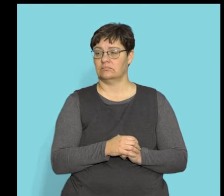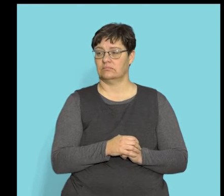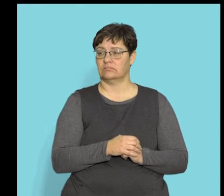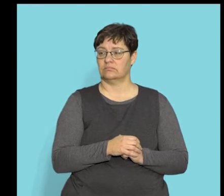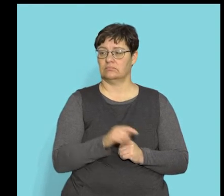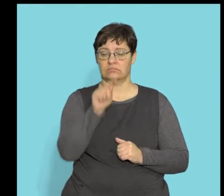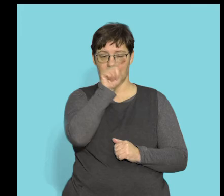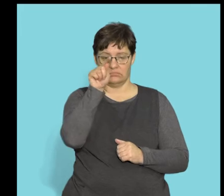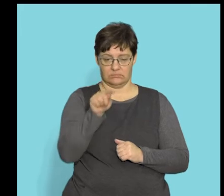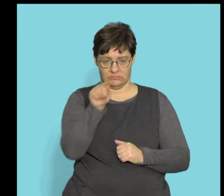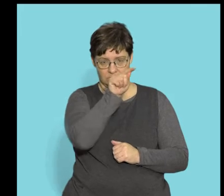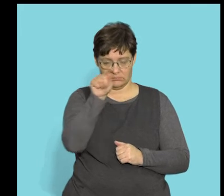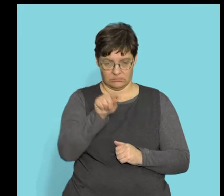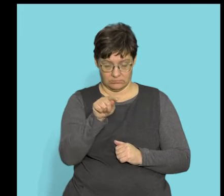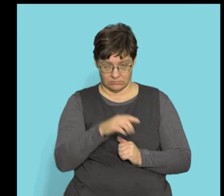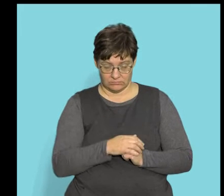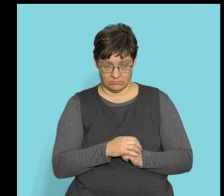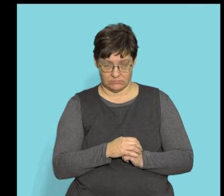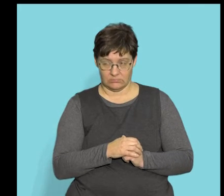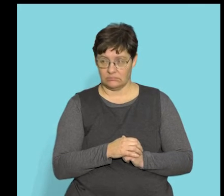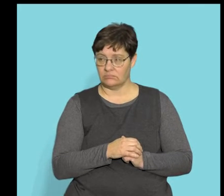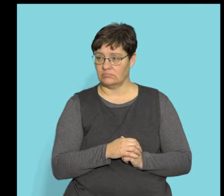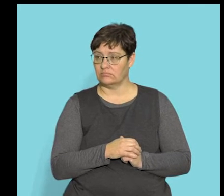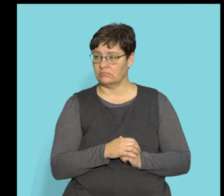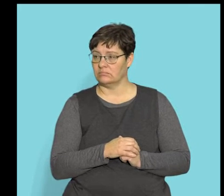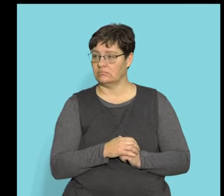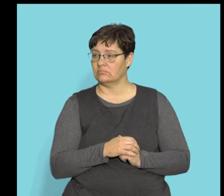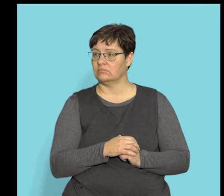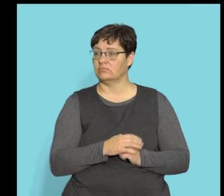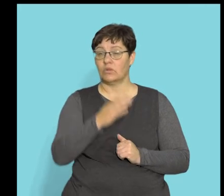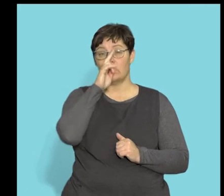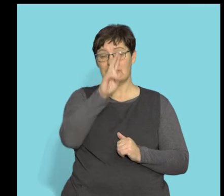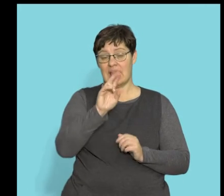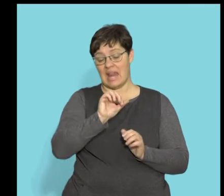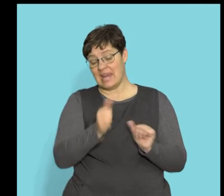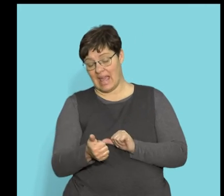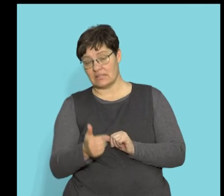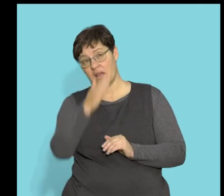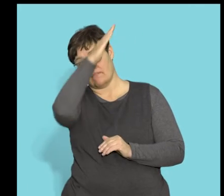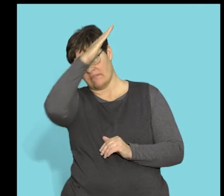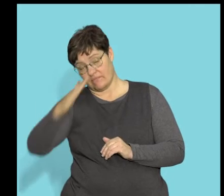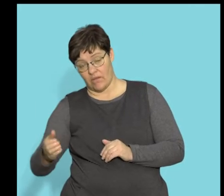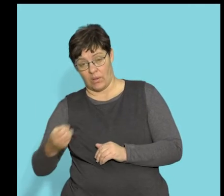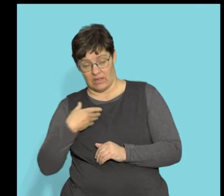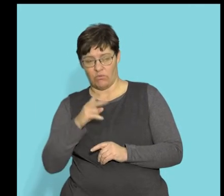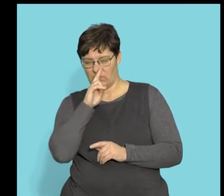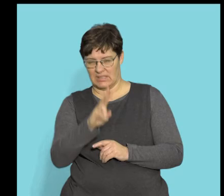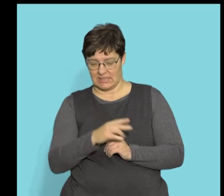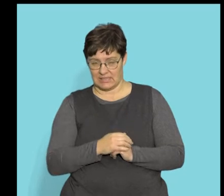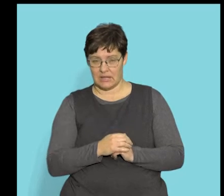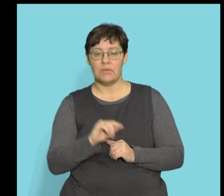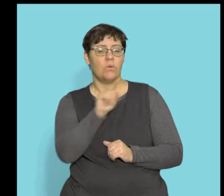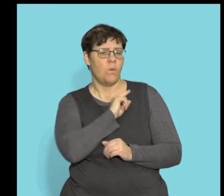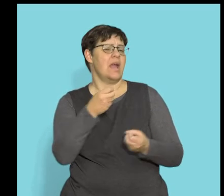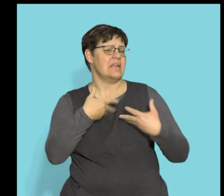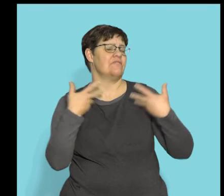angle. In the next example we're going to do just now, we're going to see what actually happens when you're given the slant height. But because I